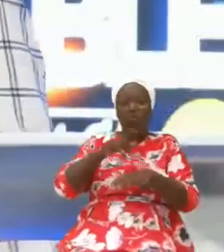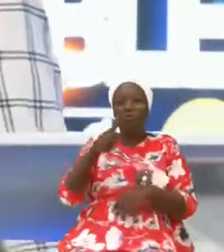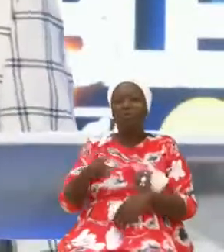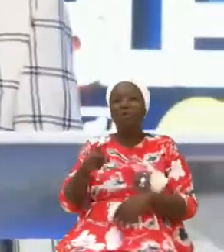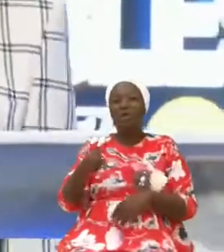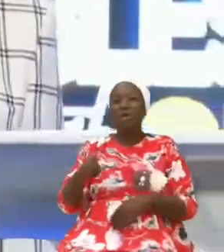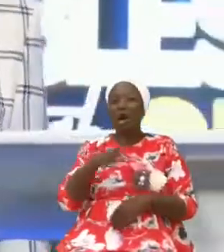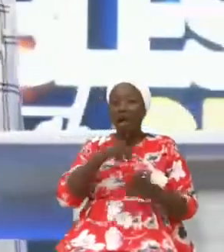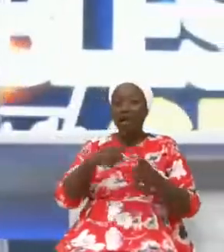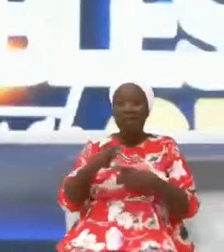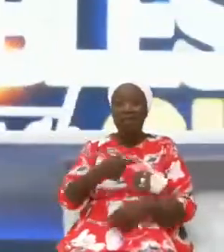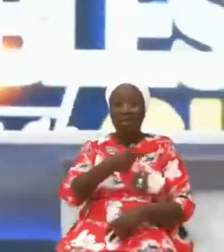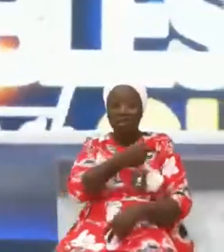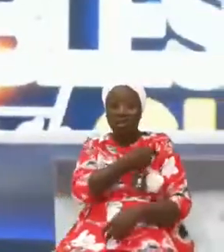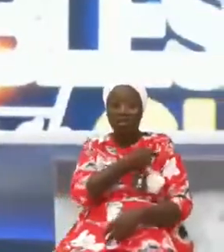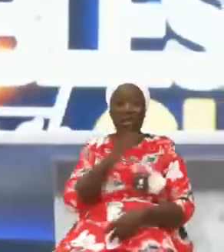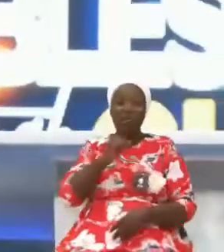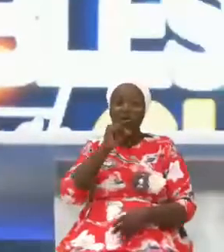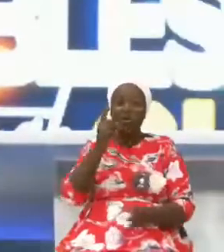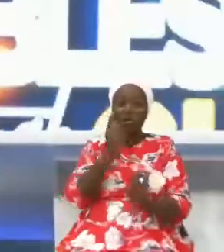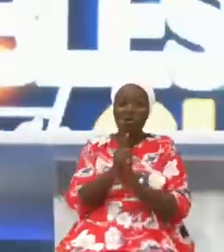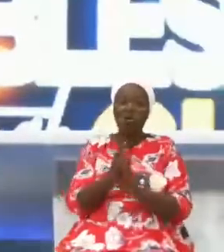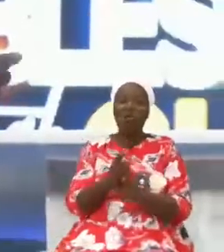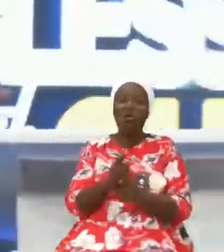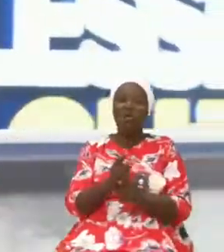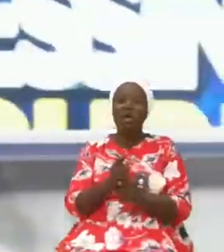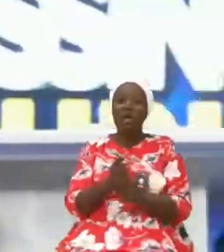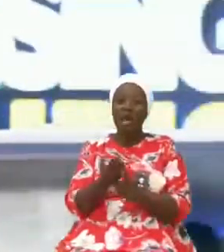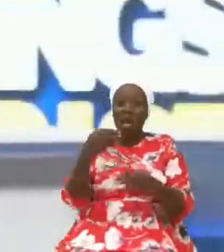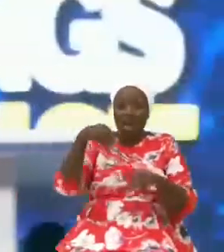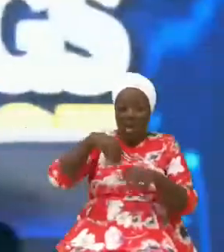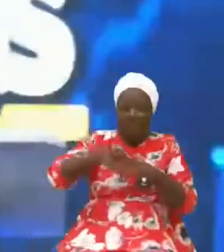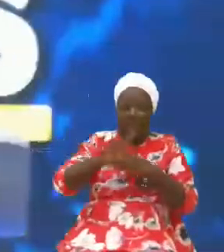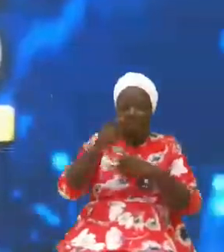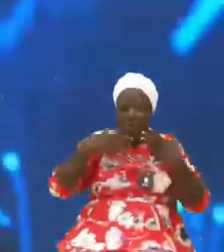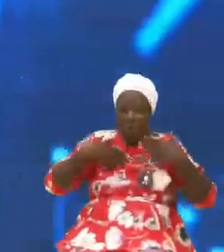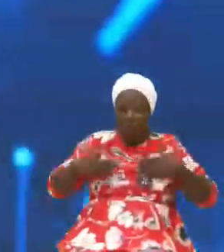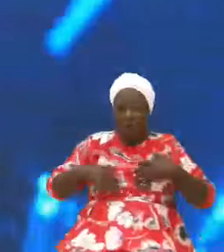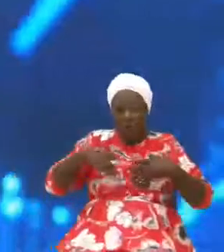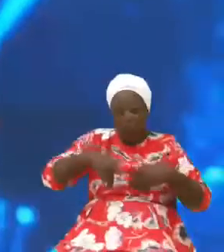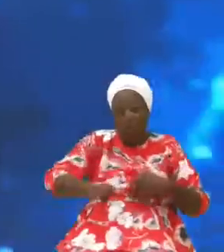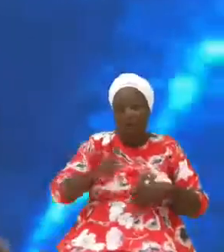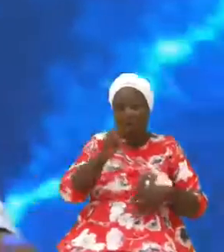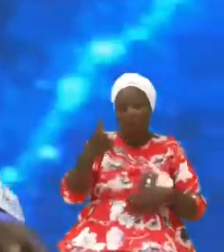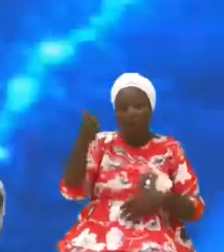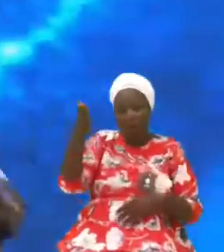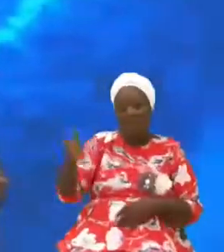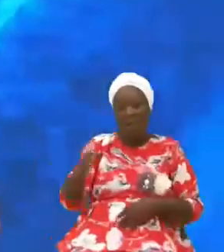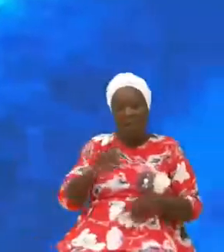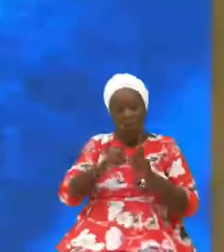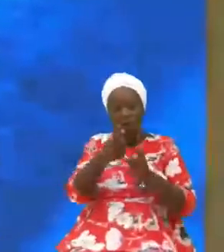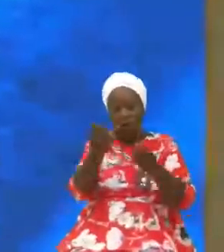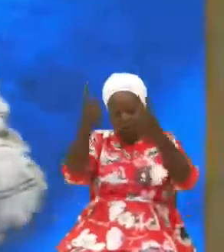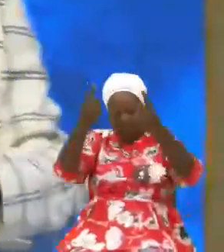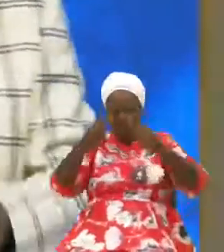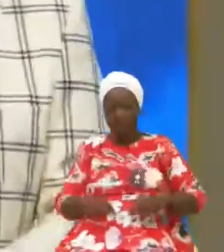will not just come and jump on you. And the injection will not just penetrate you. While you